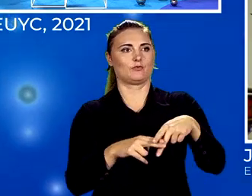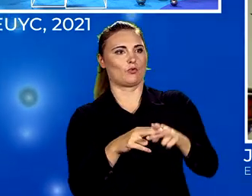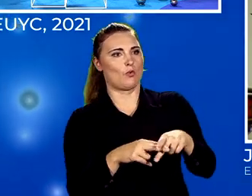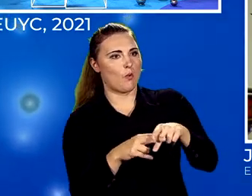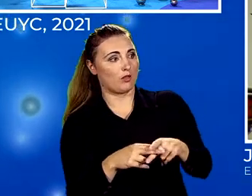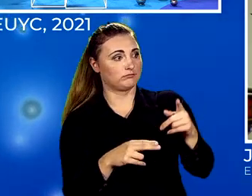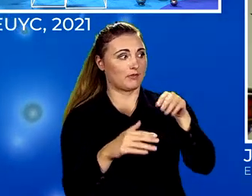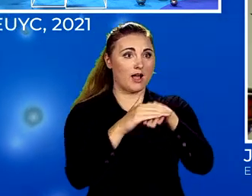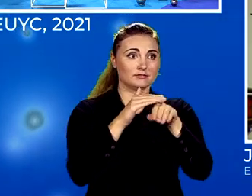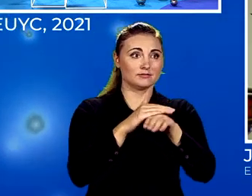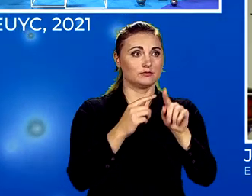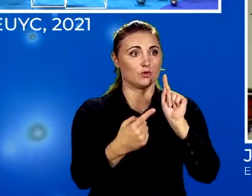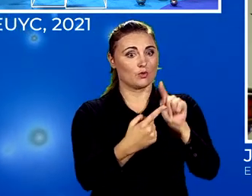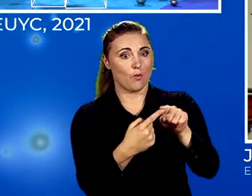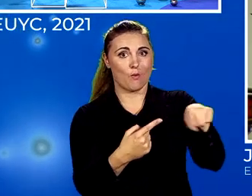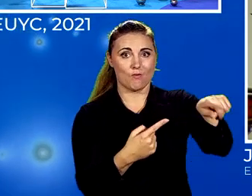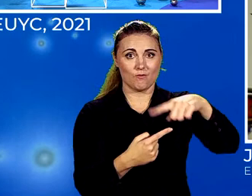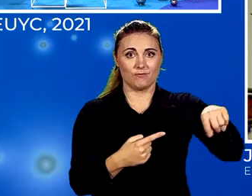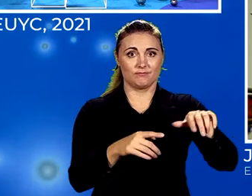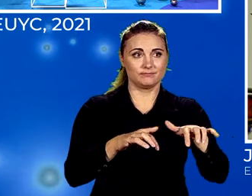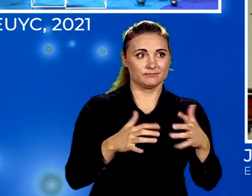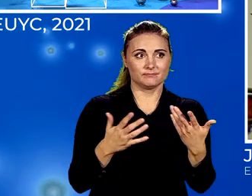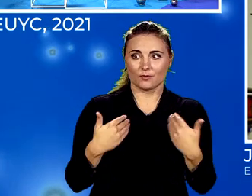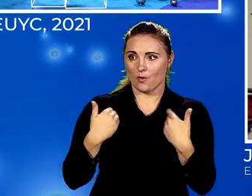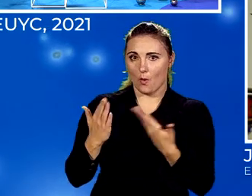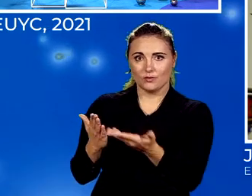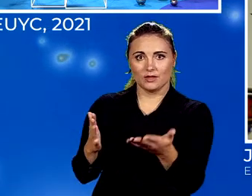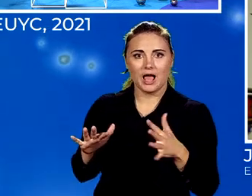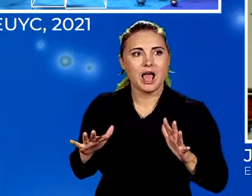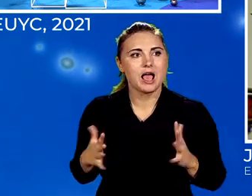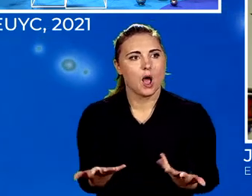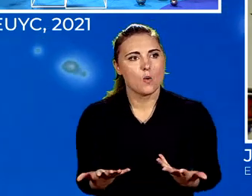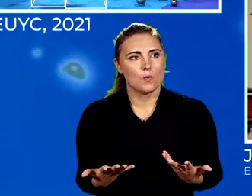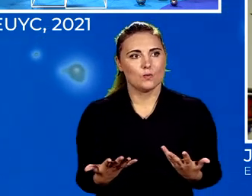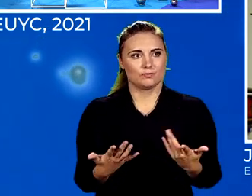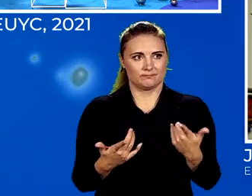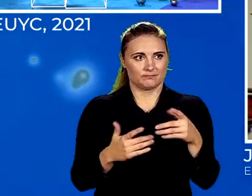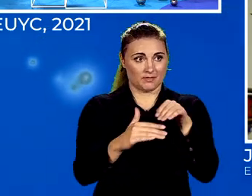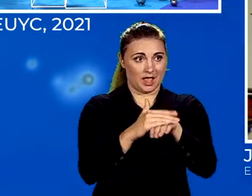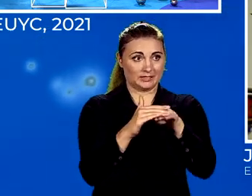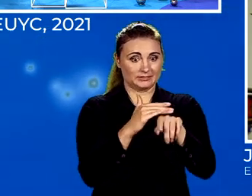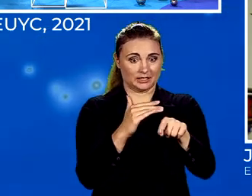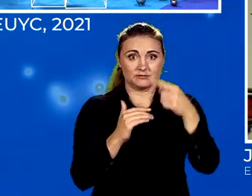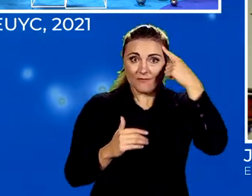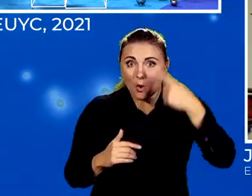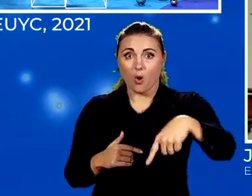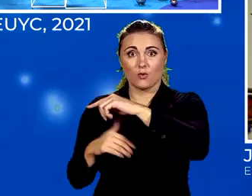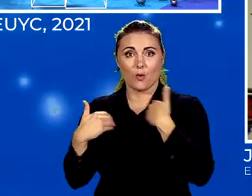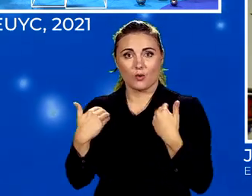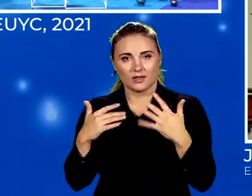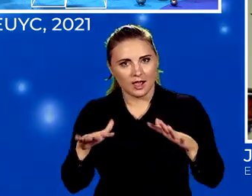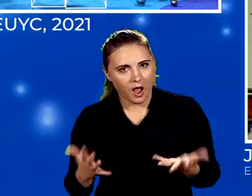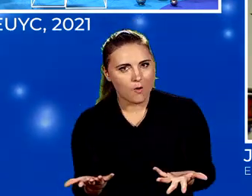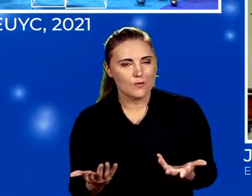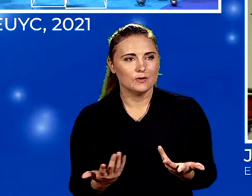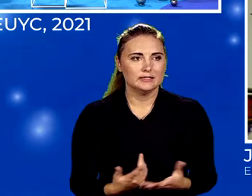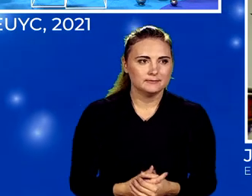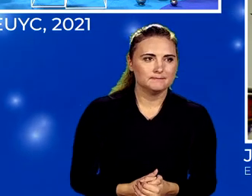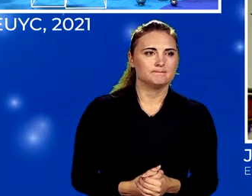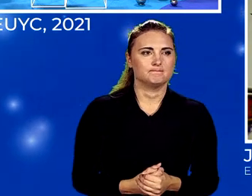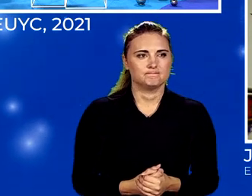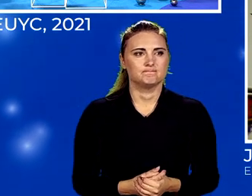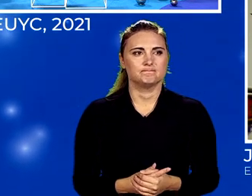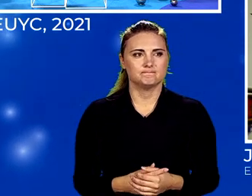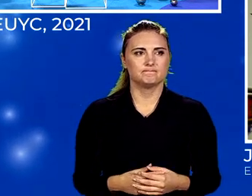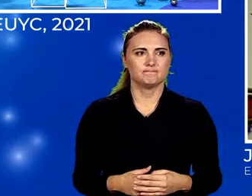young people, or the platforms are also accessible in many ways. Are those young people living in rural